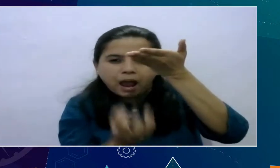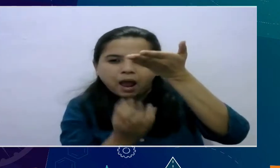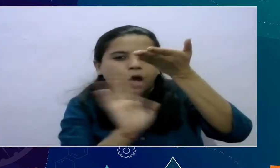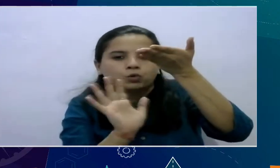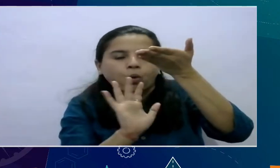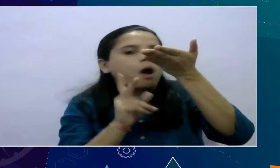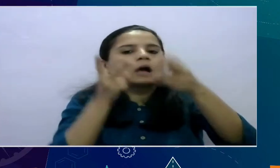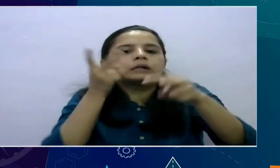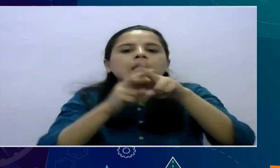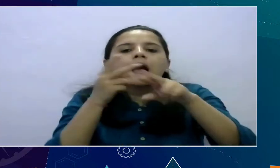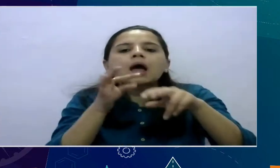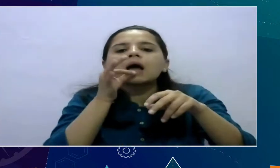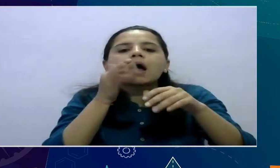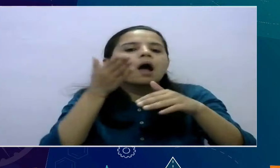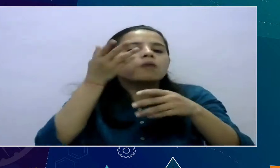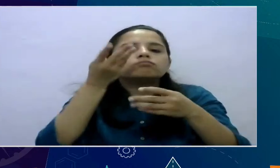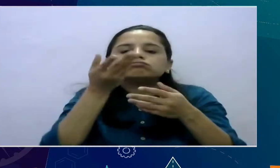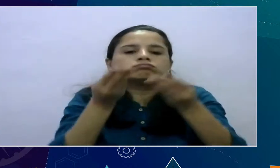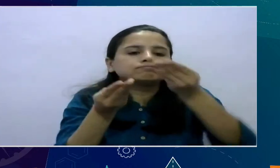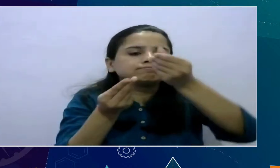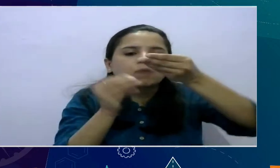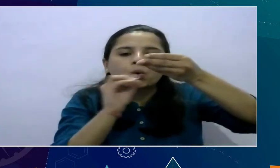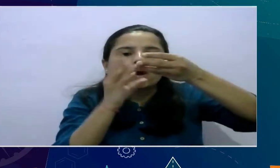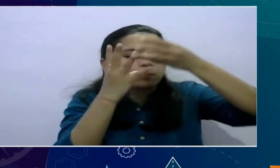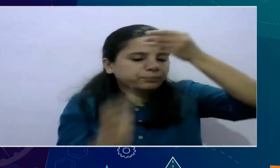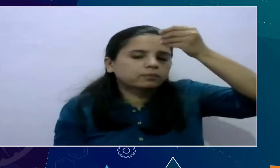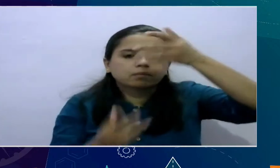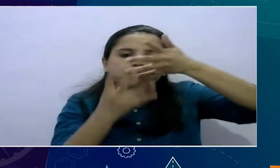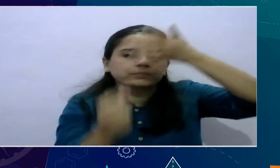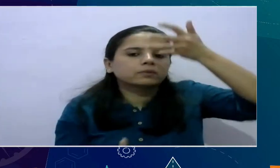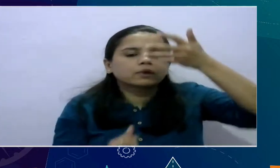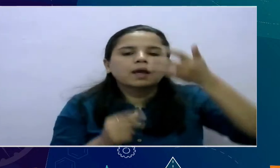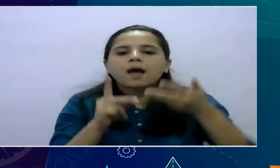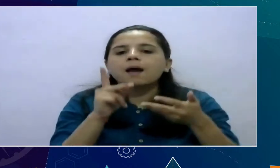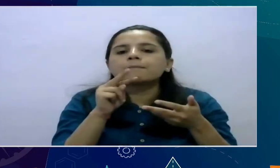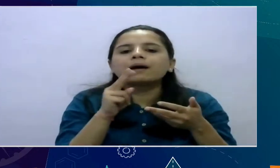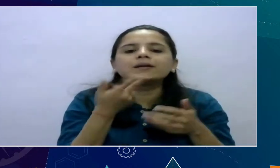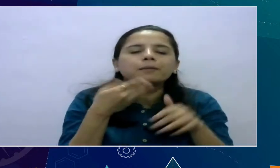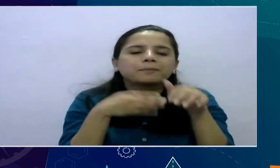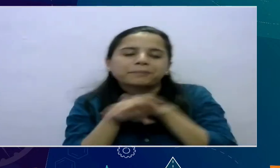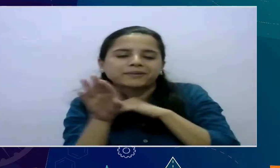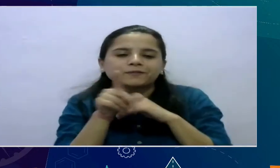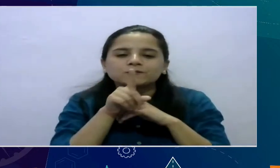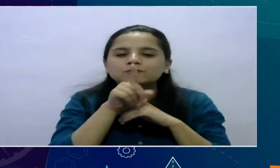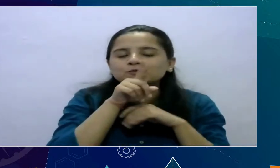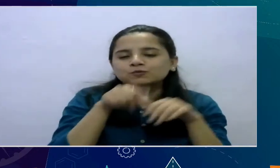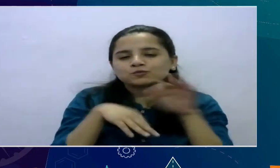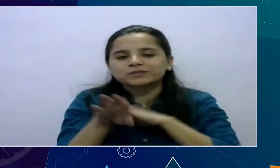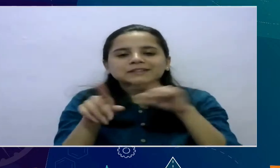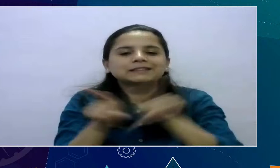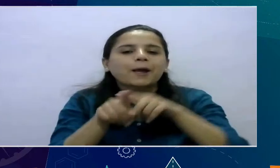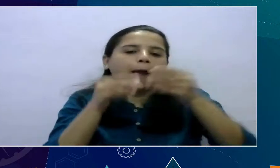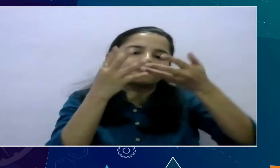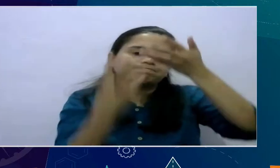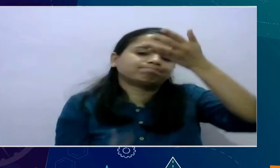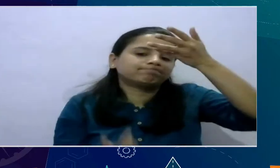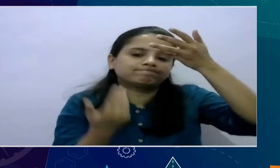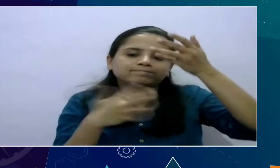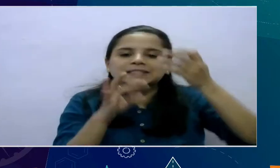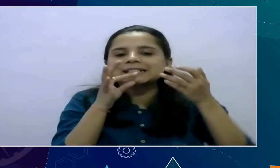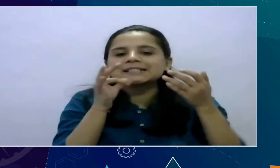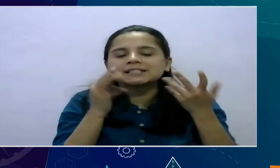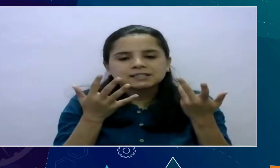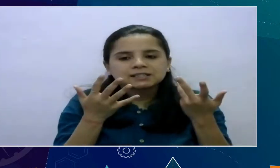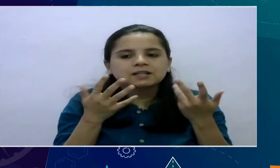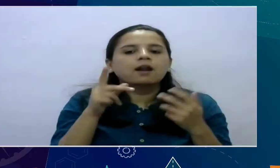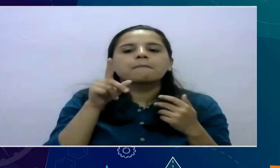other glass. So it sneaked away. Chupke se bhag gaya to the next glass. Okay. So you see, you